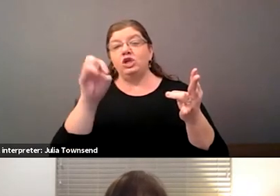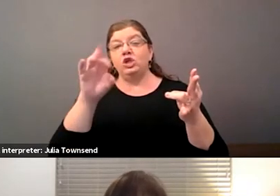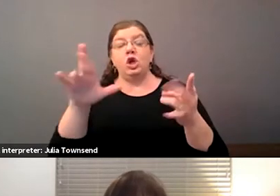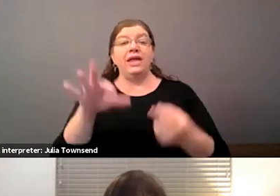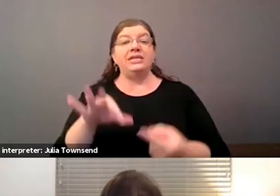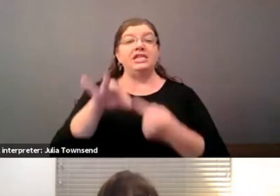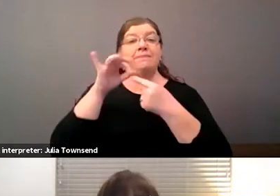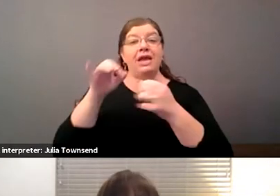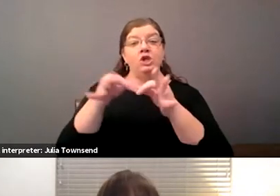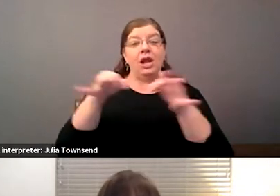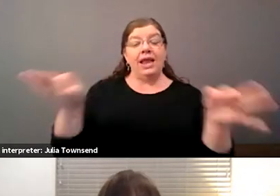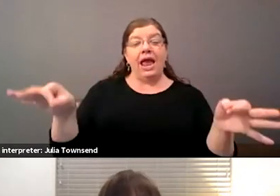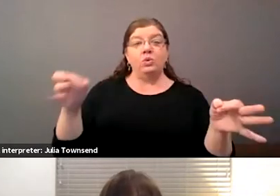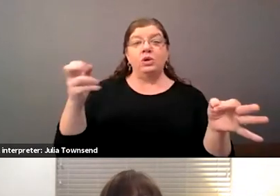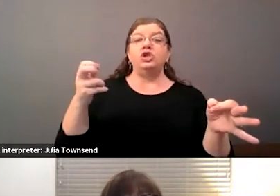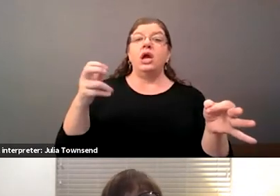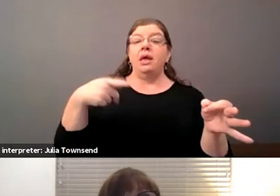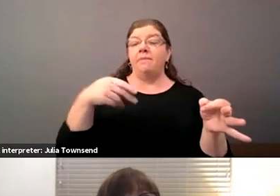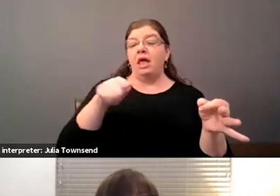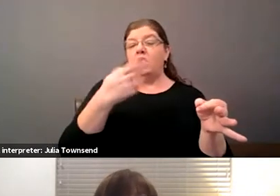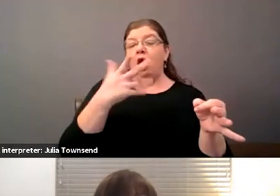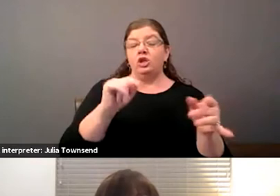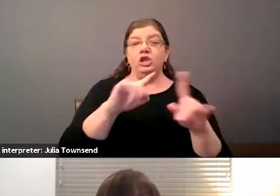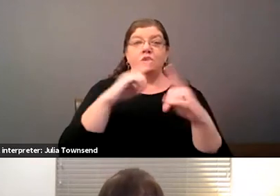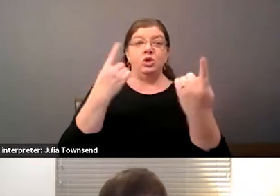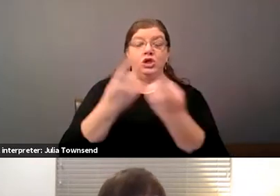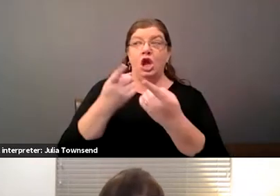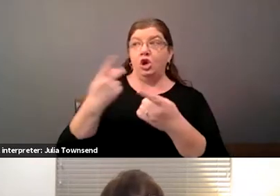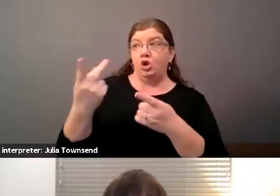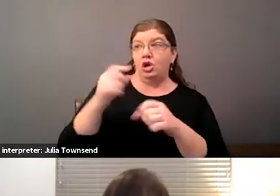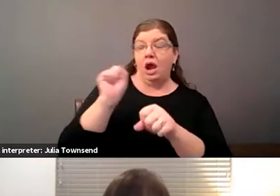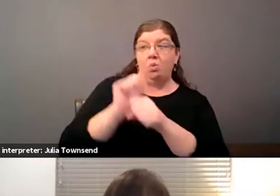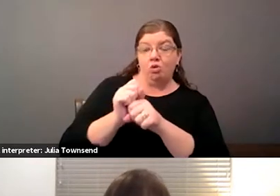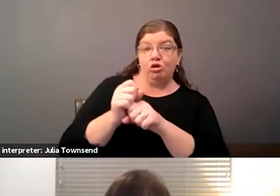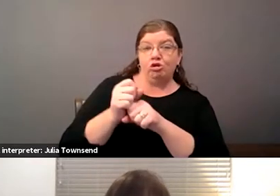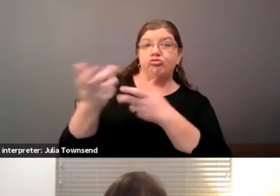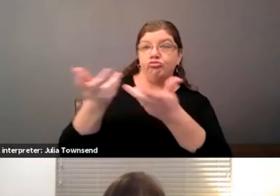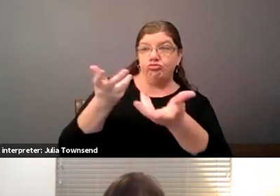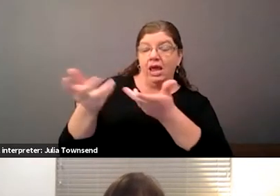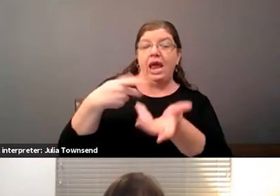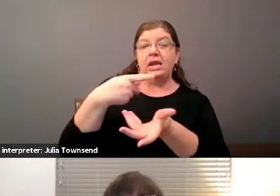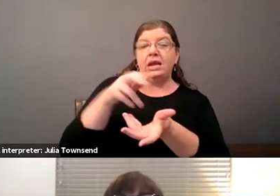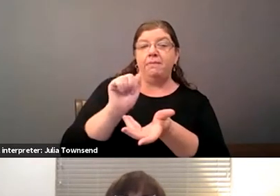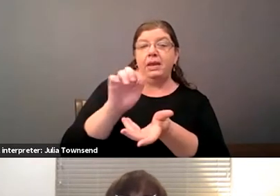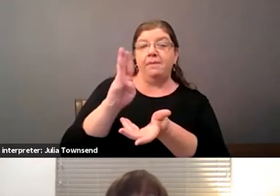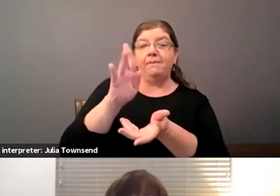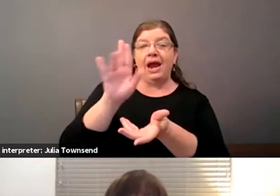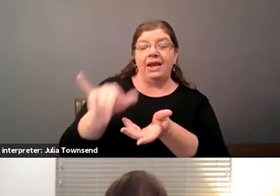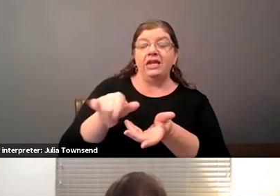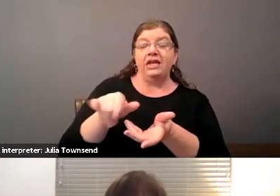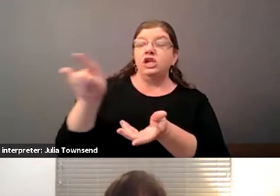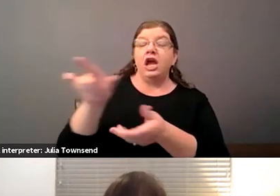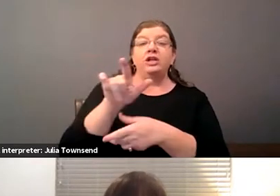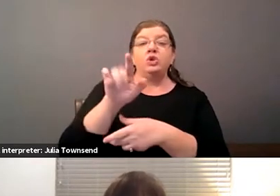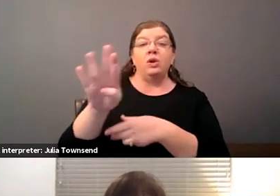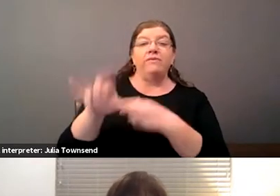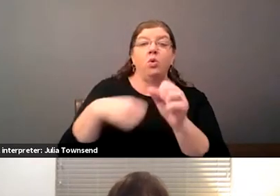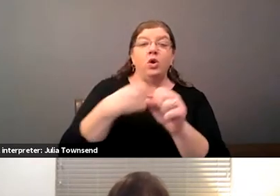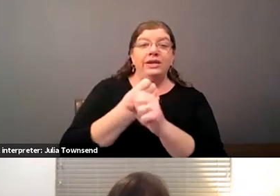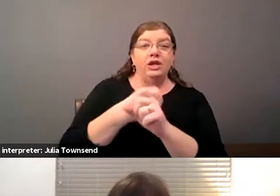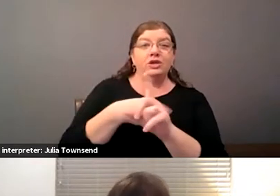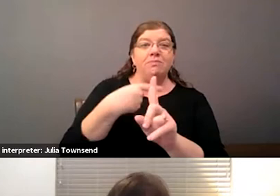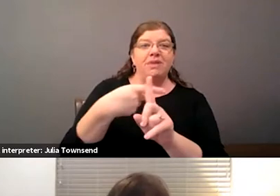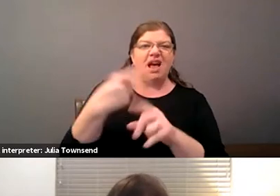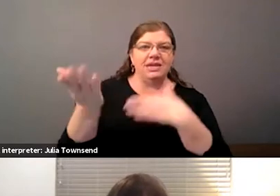pathologist with the district and i worked with her luckily at peabody uh with 24 plus years